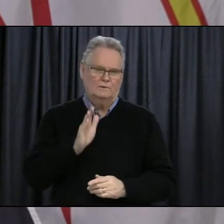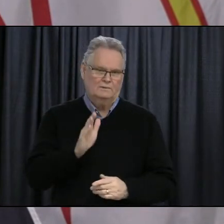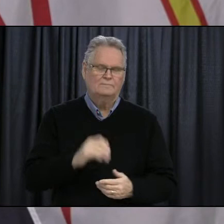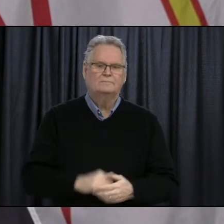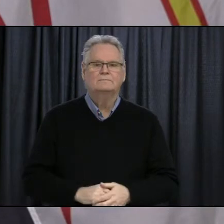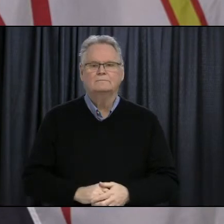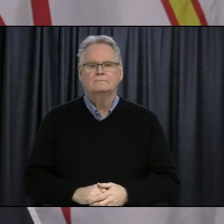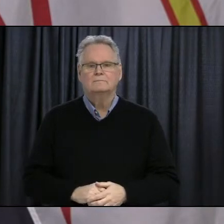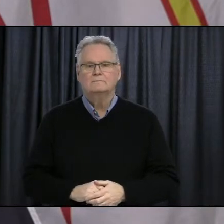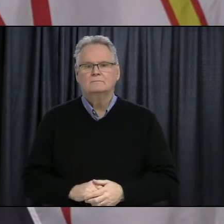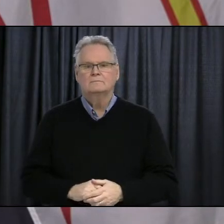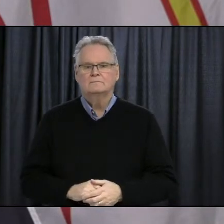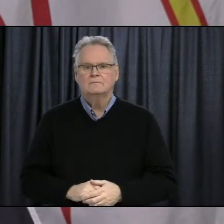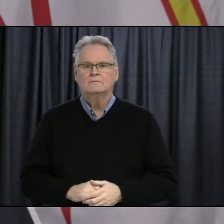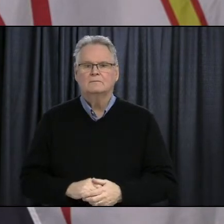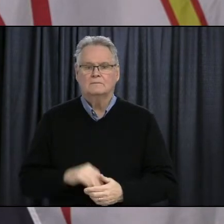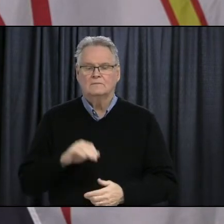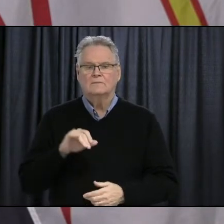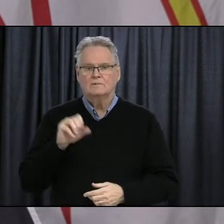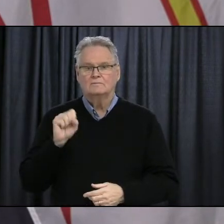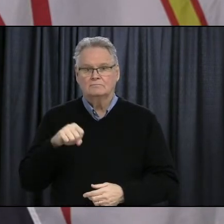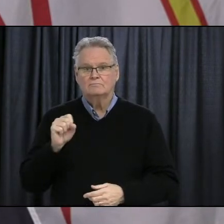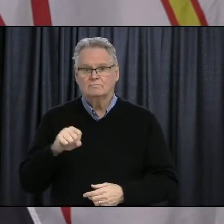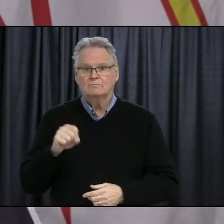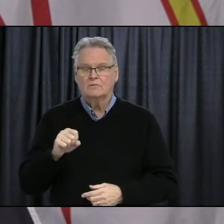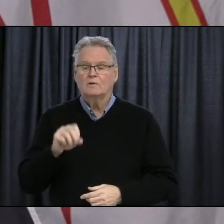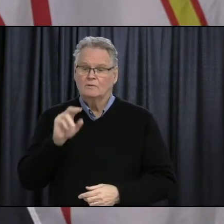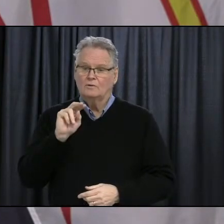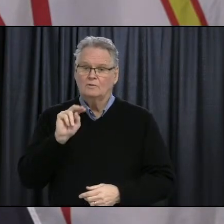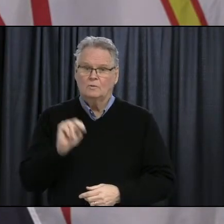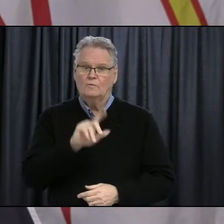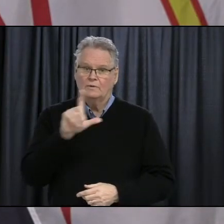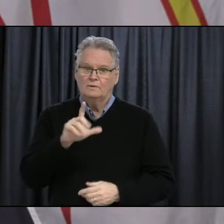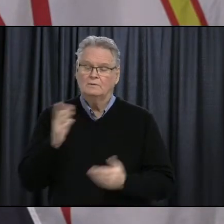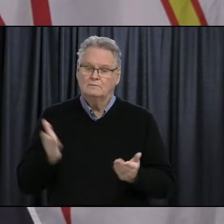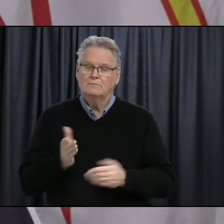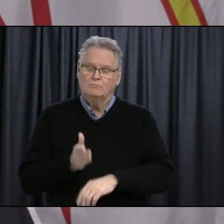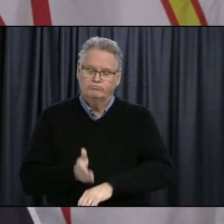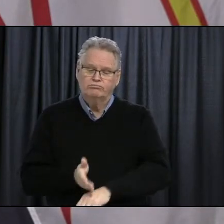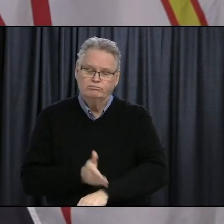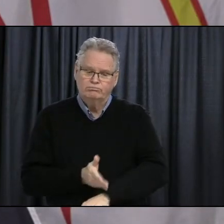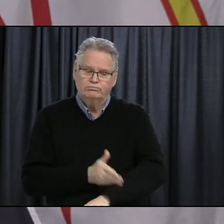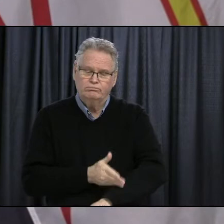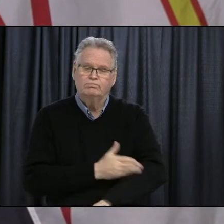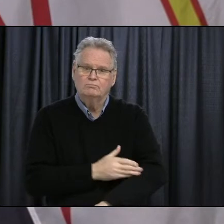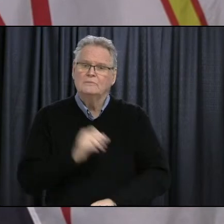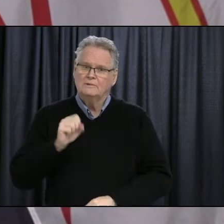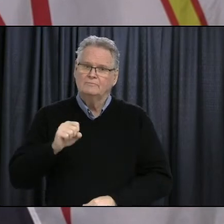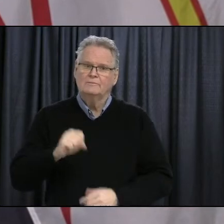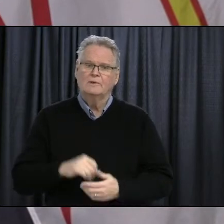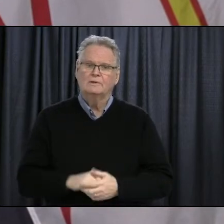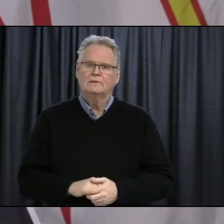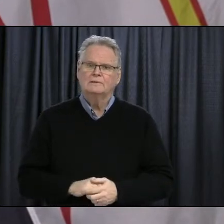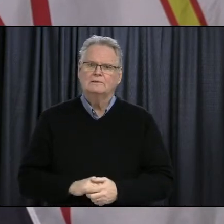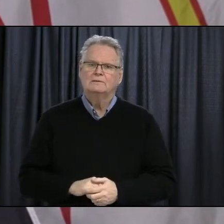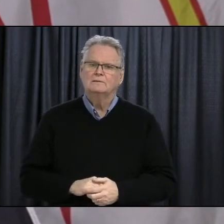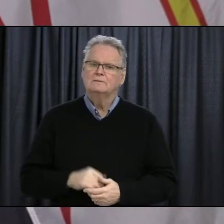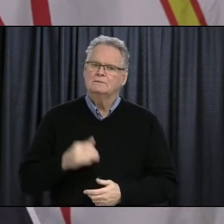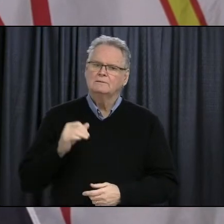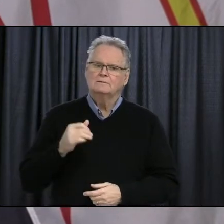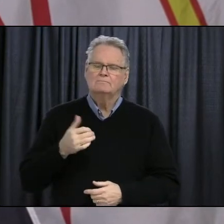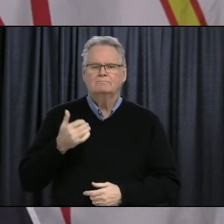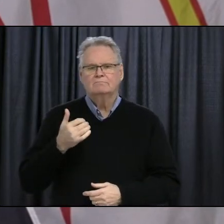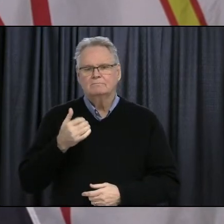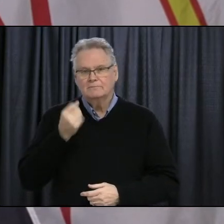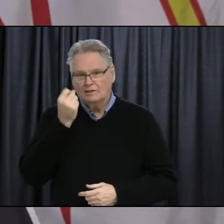progress, but we are by no means out of the woods. We were fortunate to have detected this outbreak when we did, and we have to do everything we can to prevent